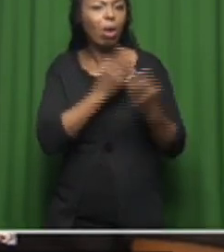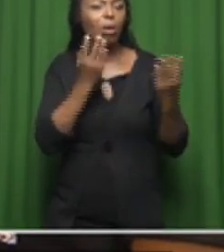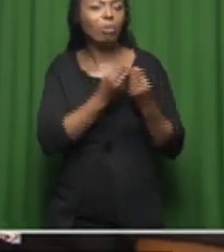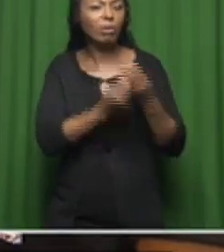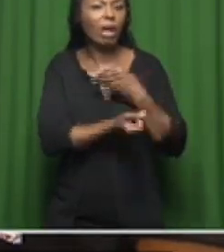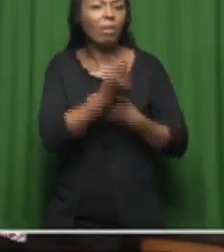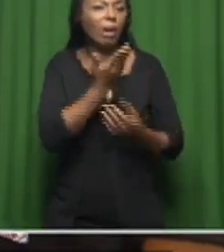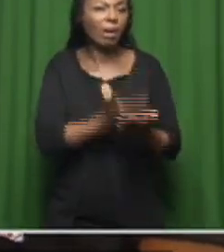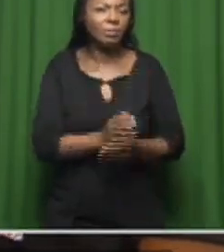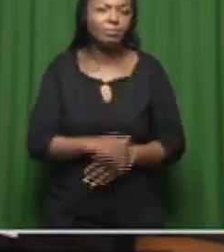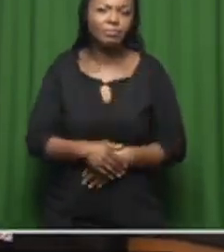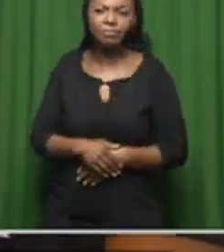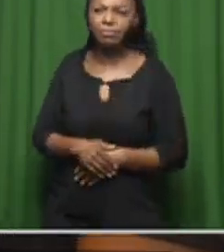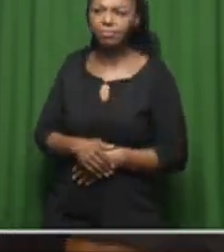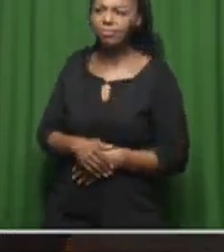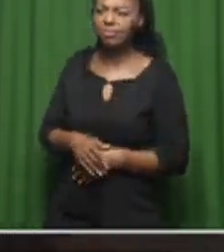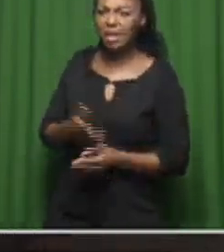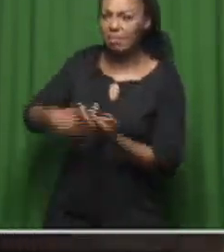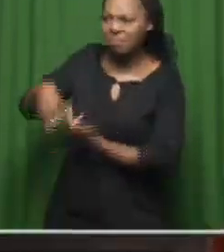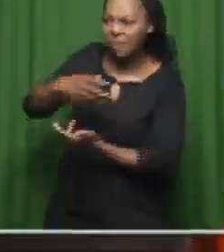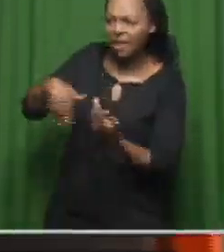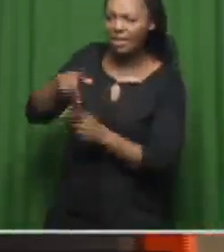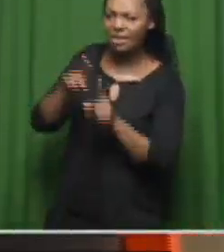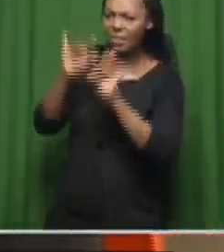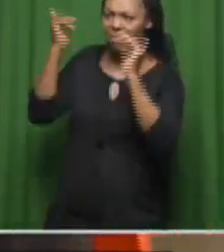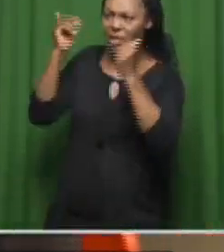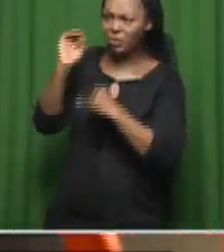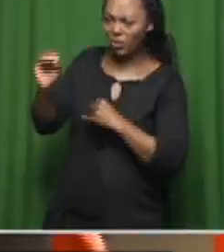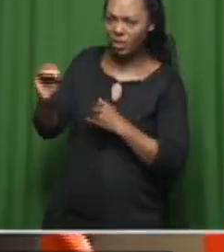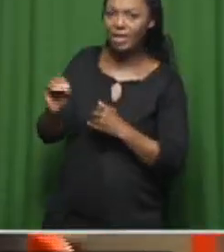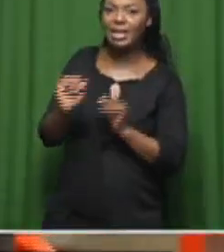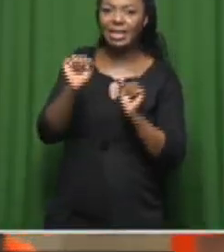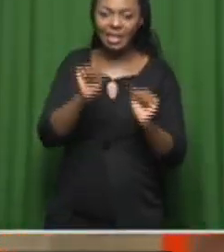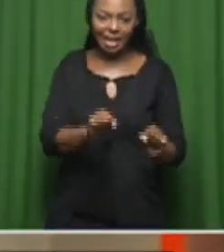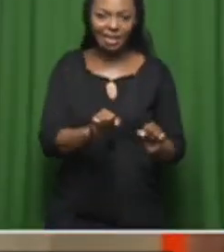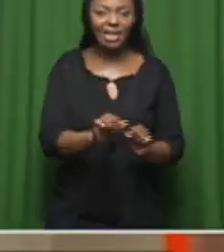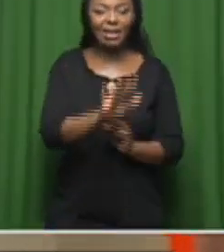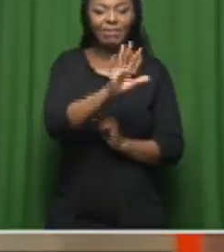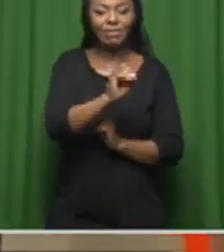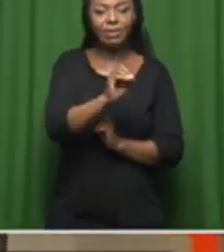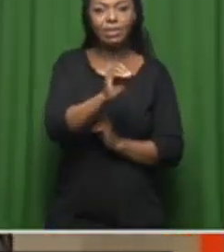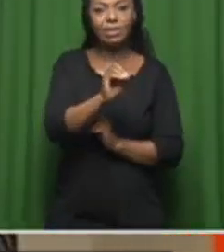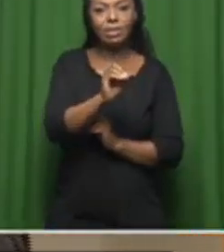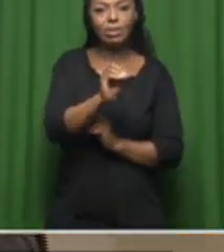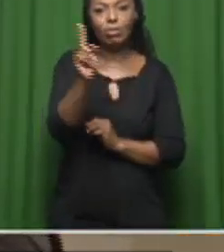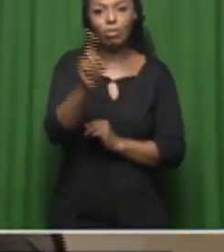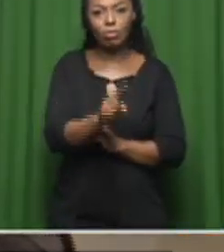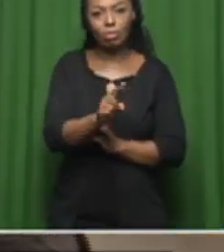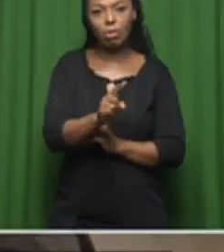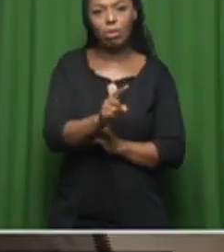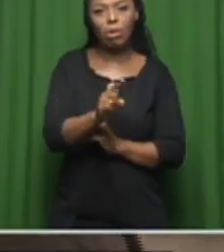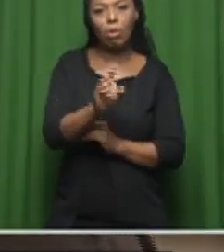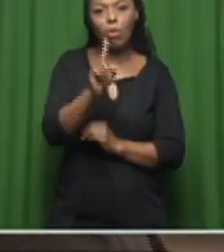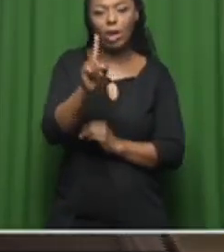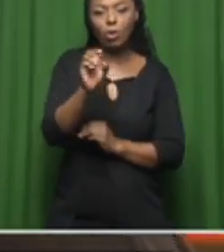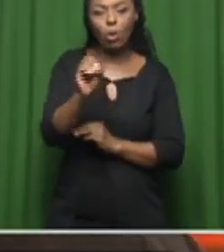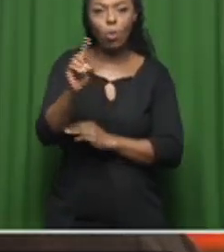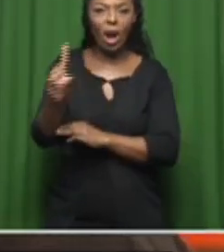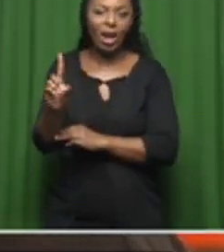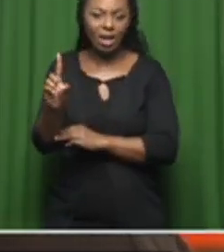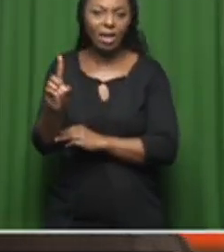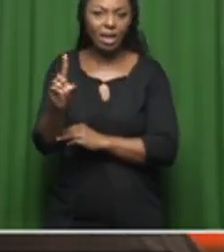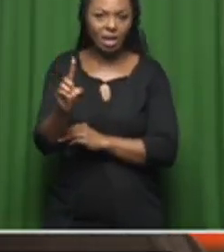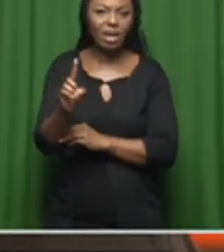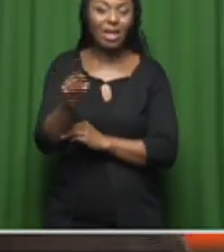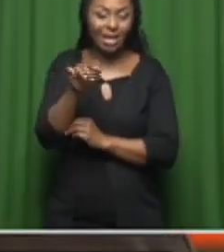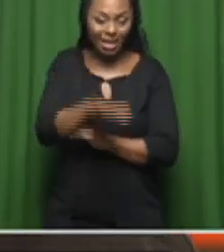and have parties there as well. Yes. So 5101 is our event space, which is under Dlala Nje as well,